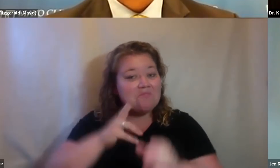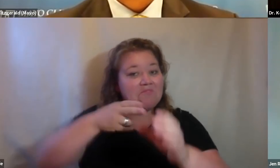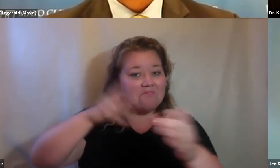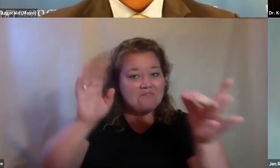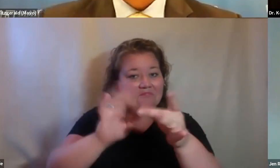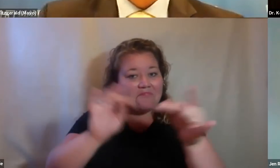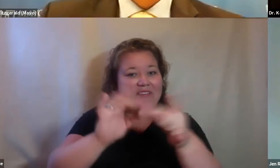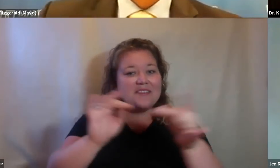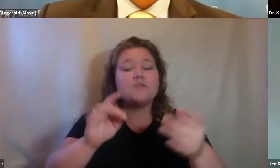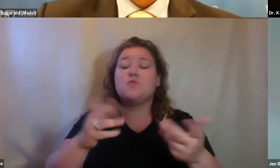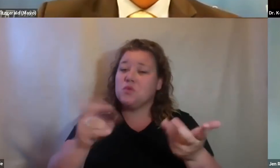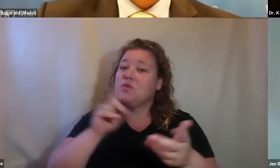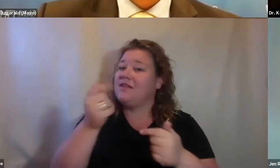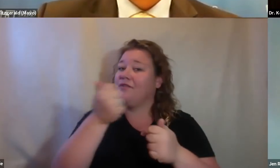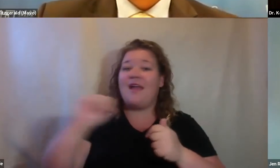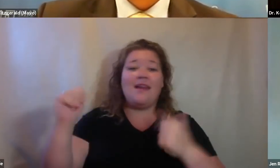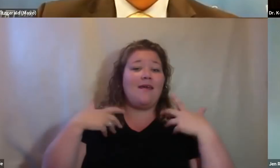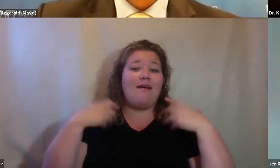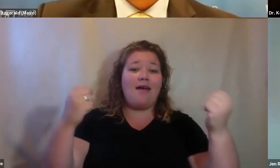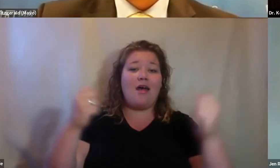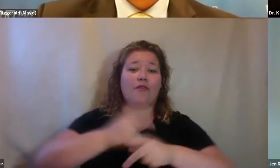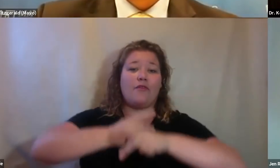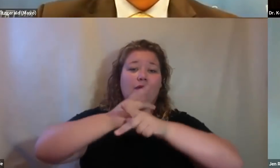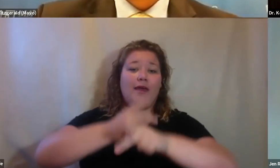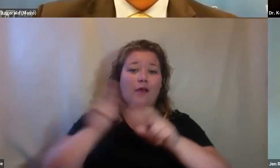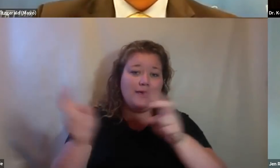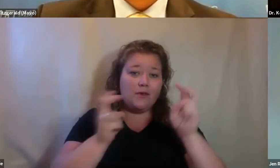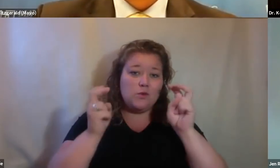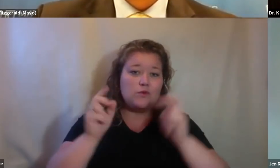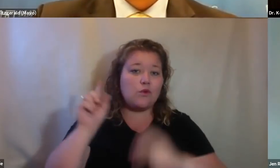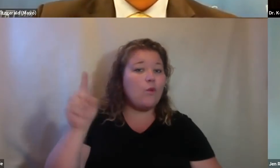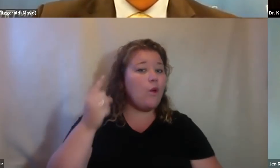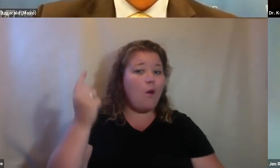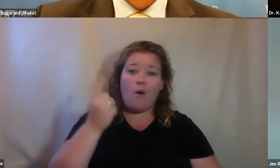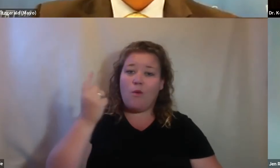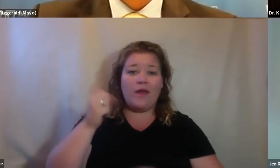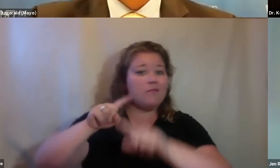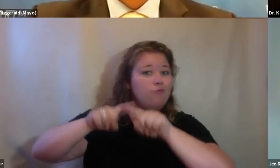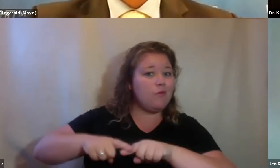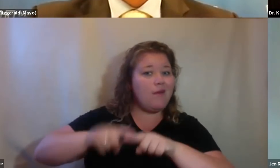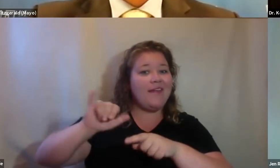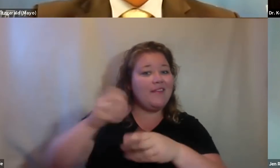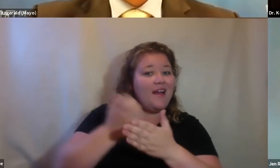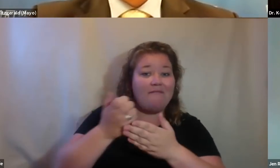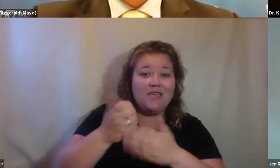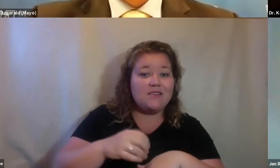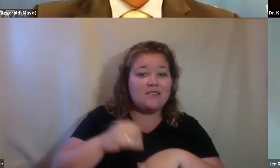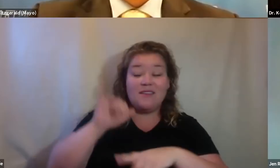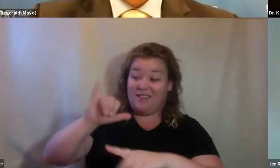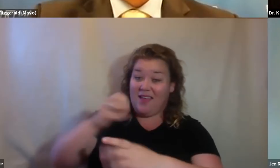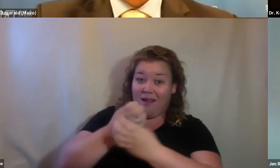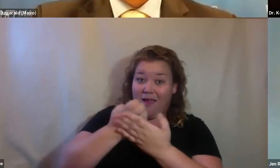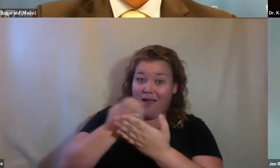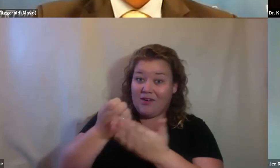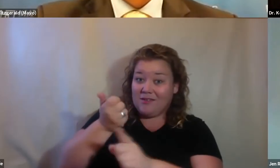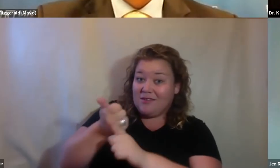of issues, we always rely on the evidence, and as the evidence changes, we adapt and change